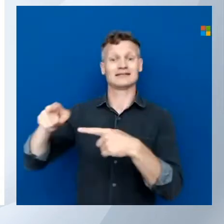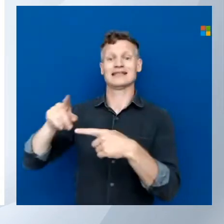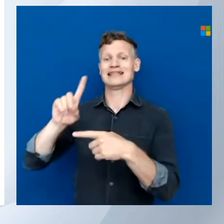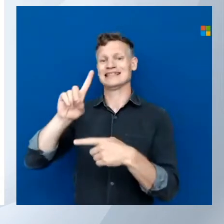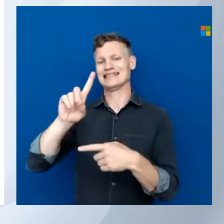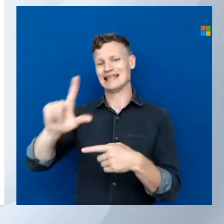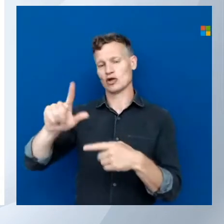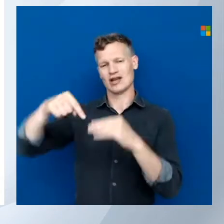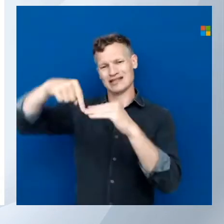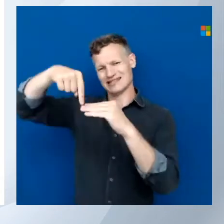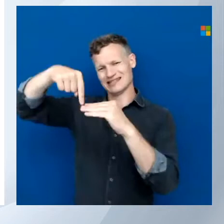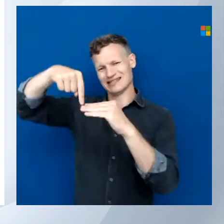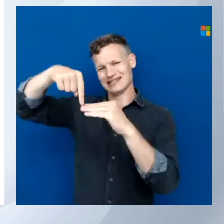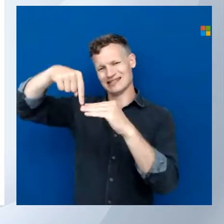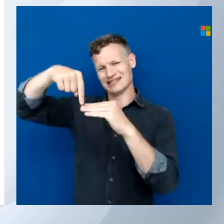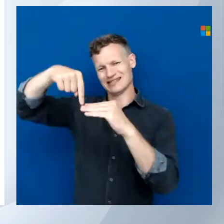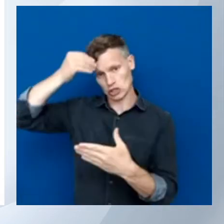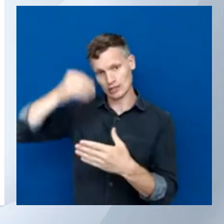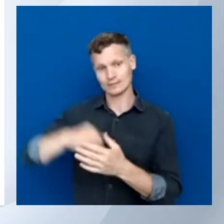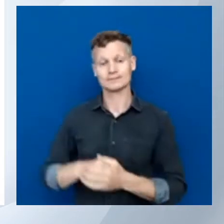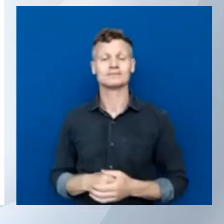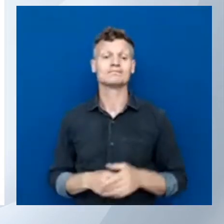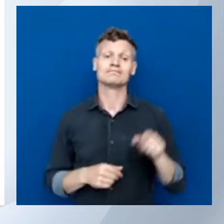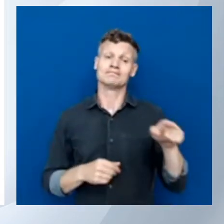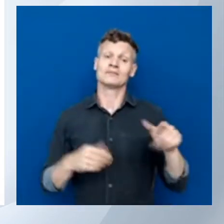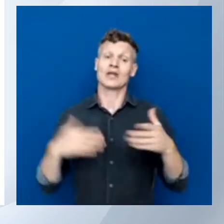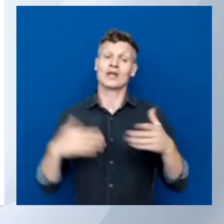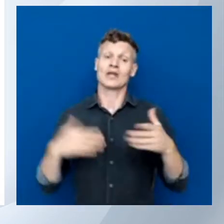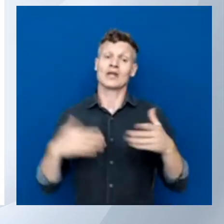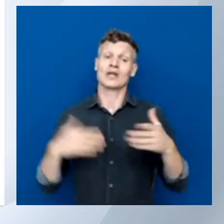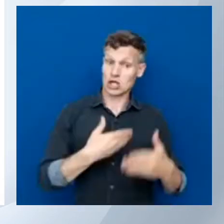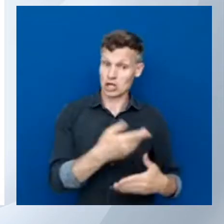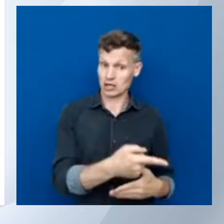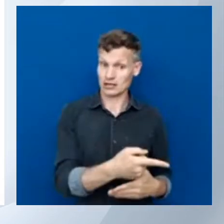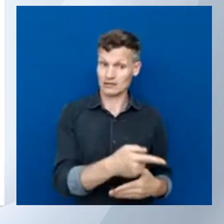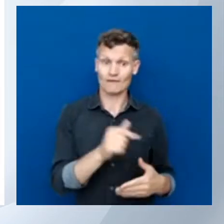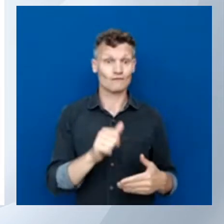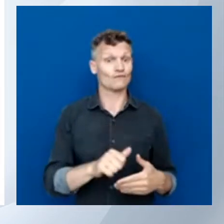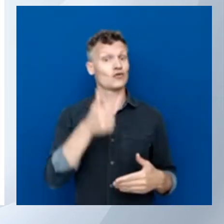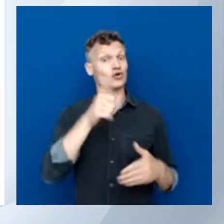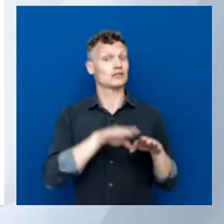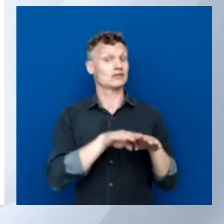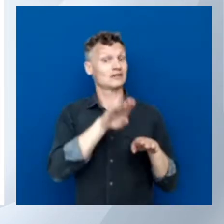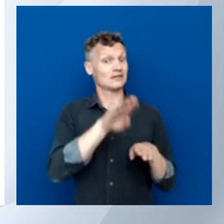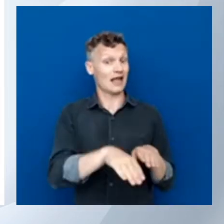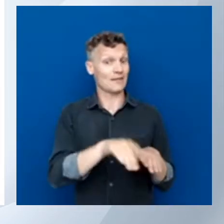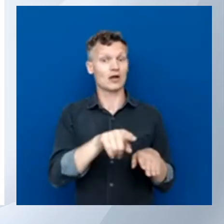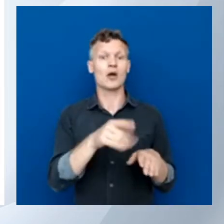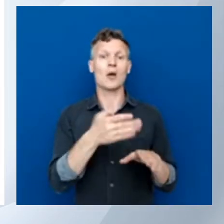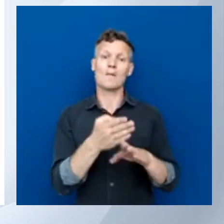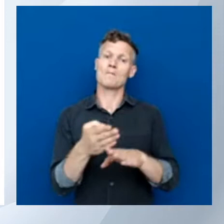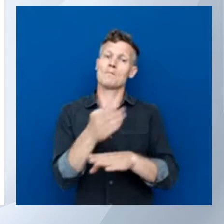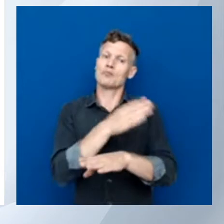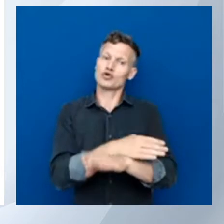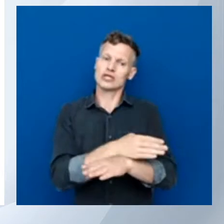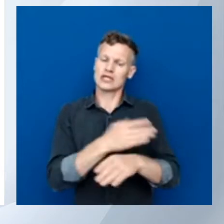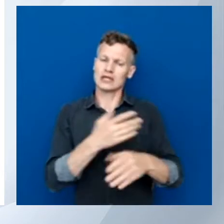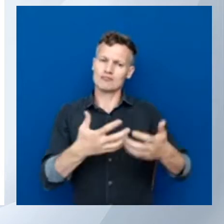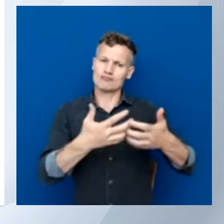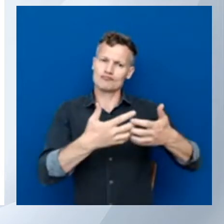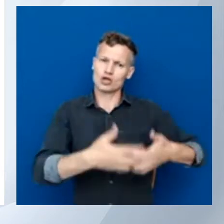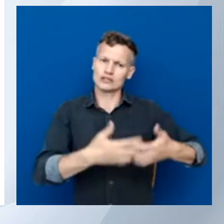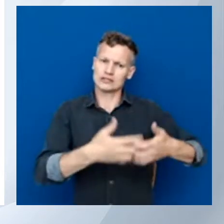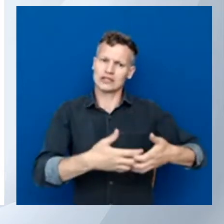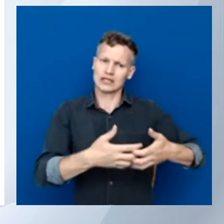In classical techniques, the first step is preprocessing, which involves steps such as tokenization,